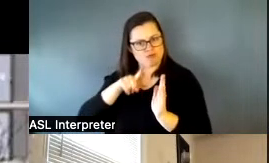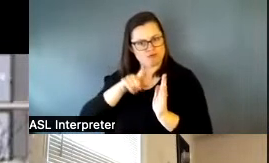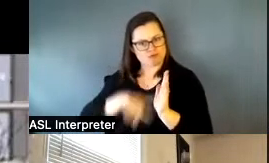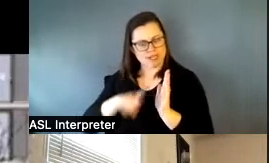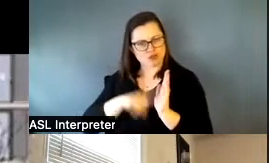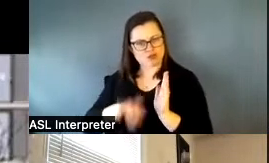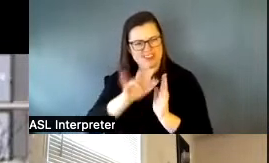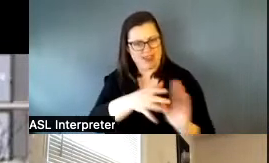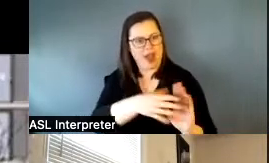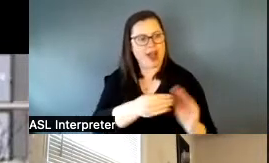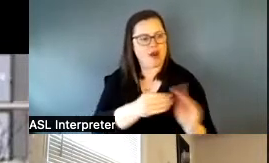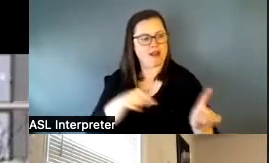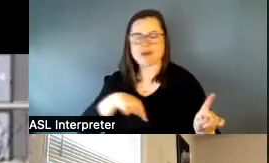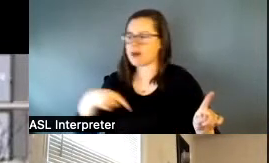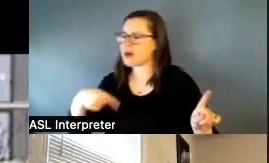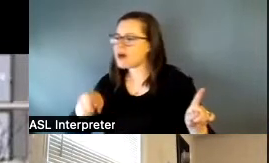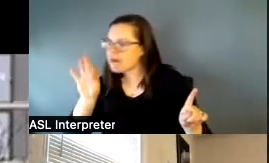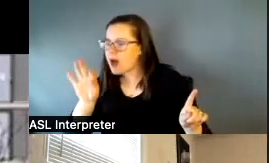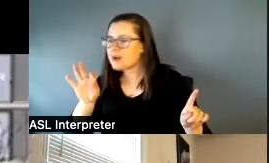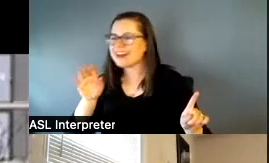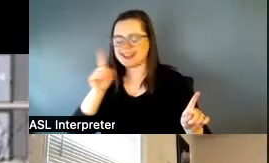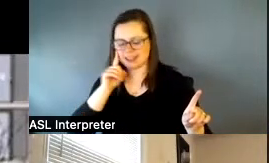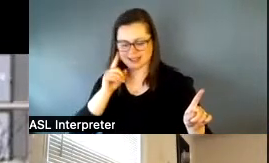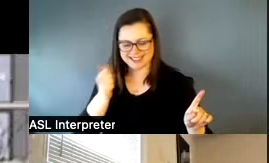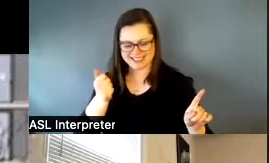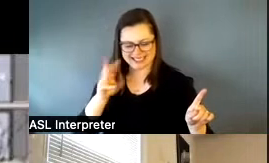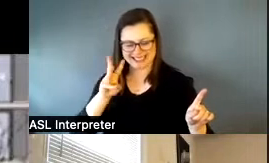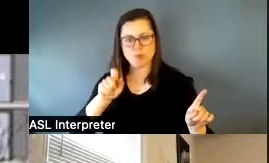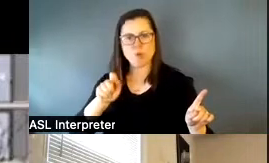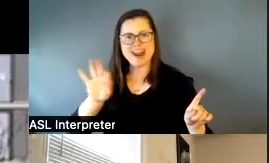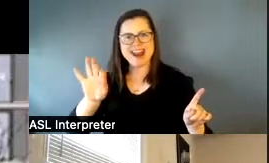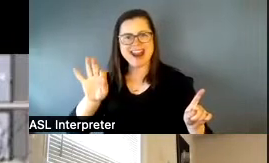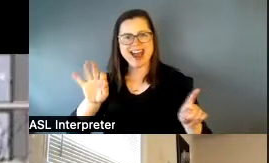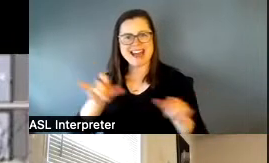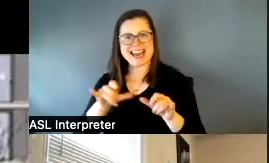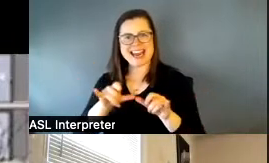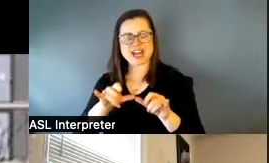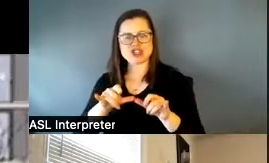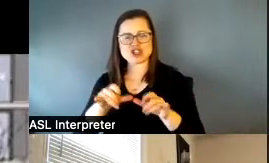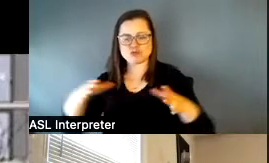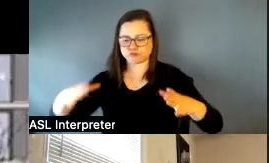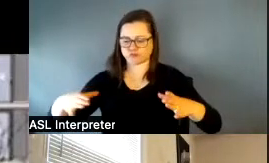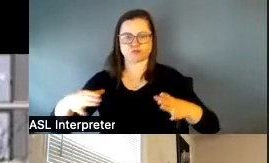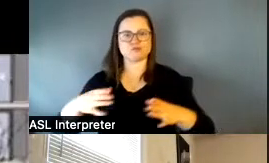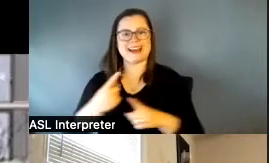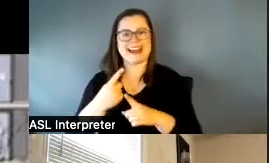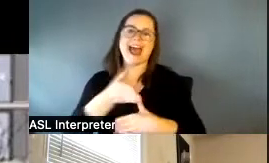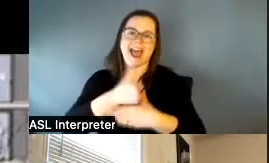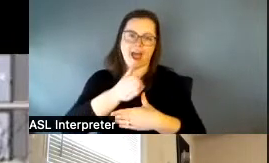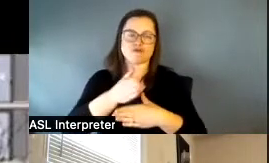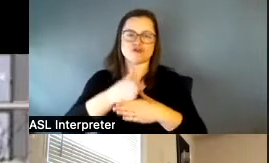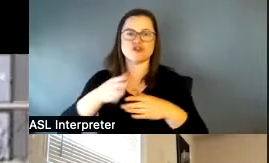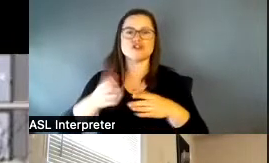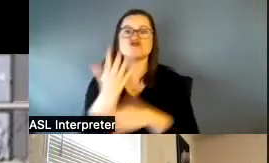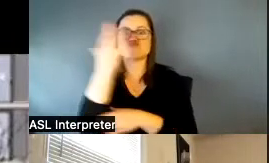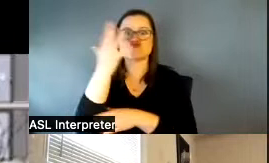that I think it was 16.9 inches was the average diameter of a tree. And so there'd be trees